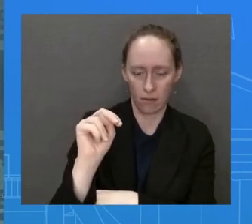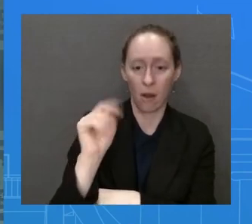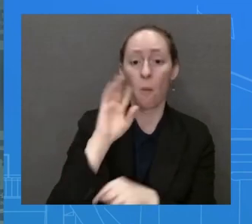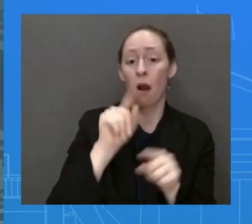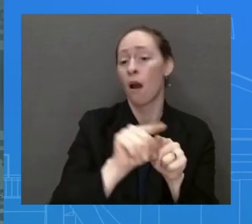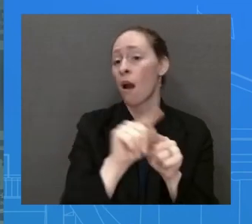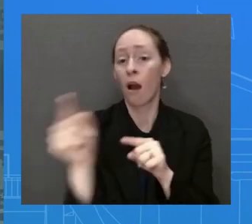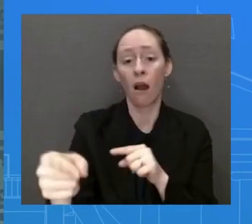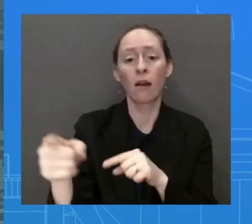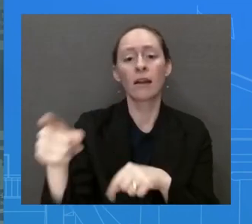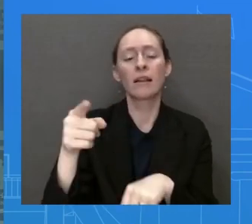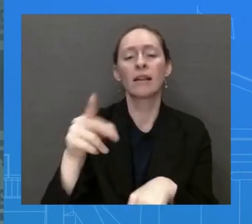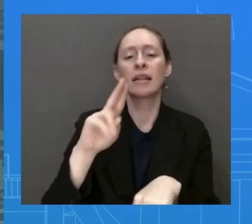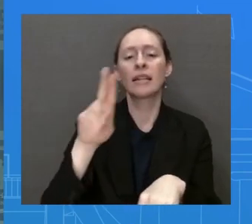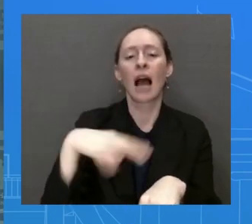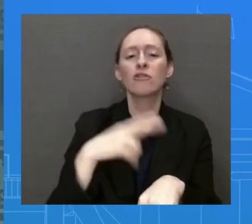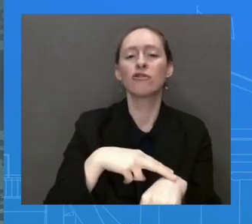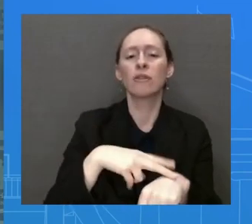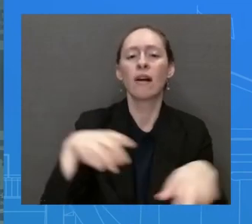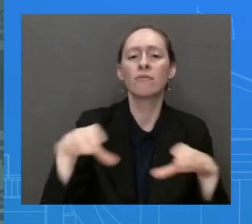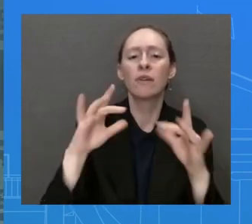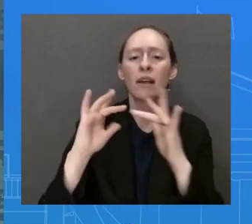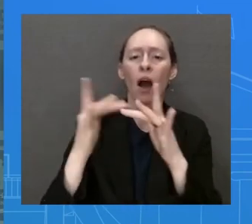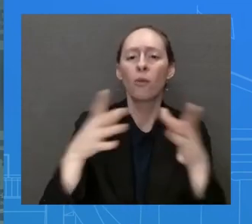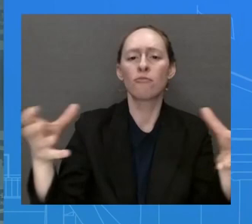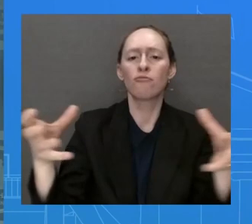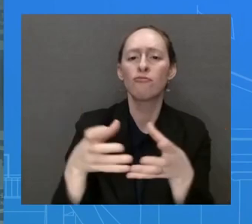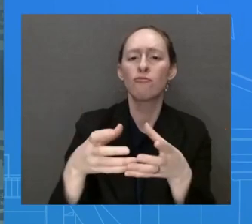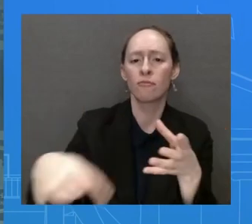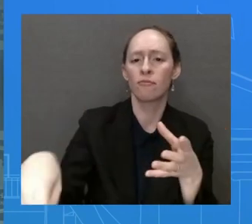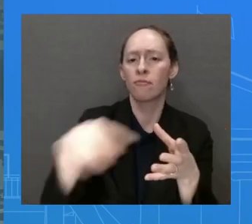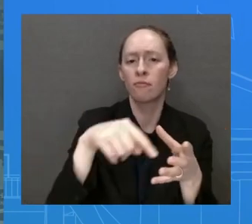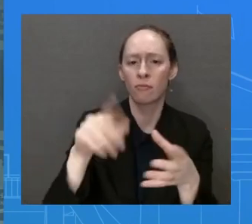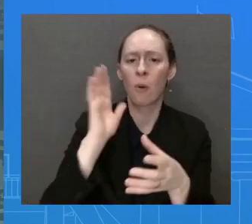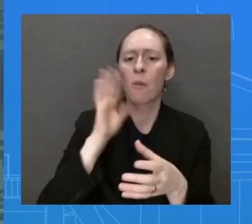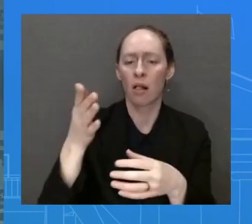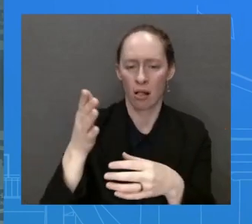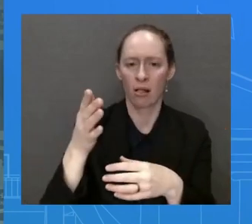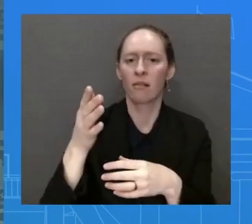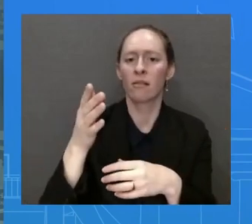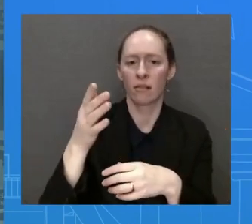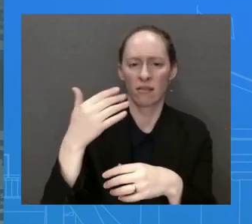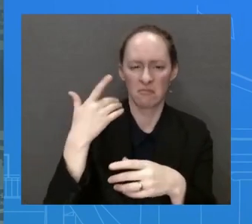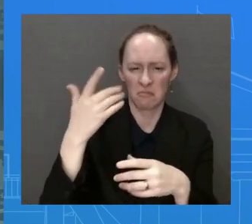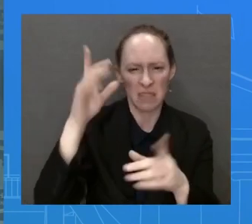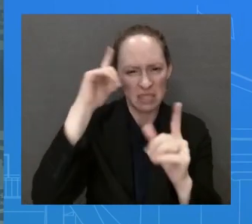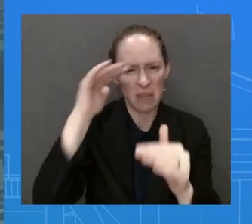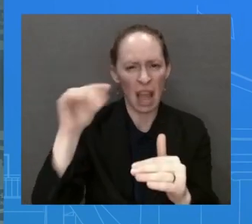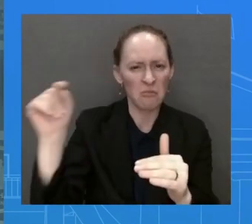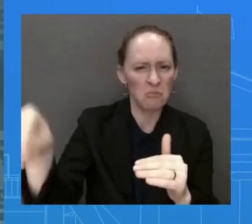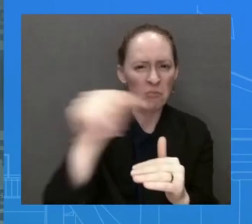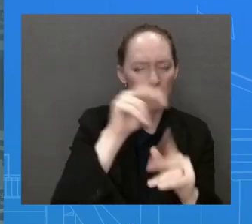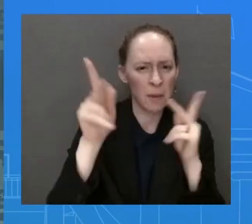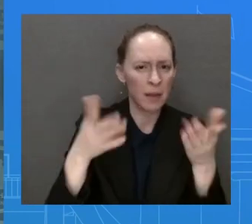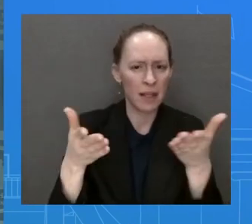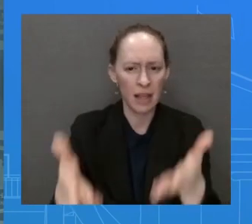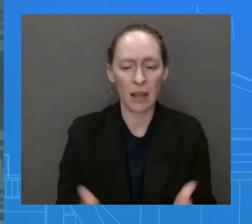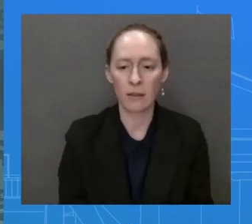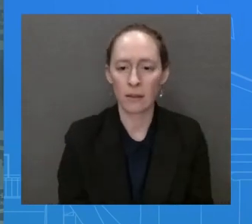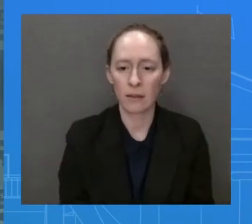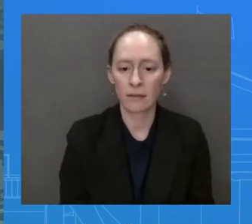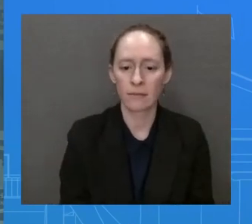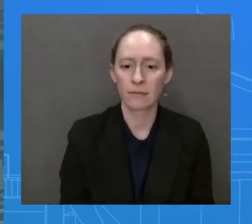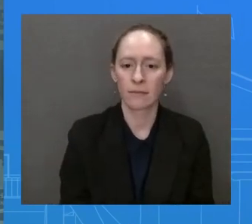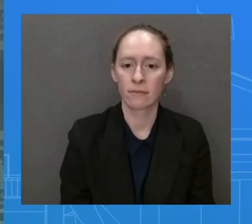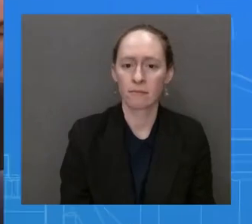have an opportunity to connect with the president while he's there. Nothing separately. Nothing separately, but there will be some engagement while